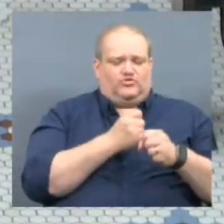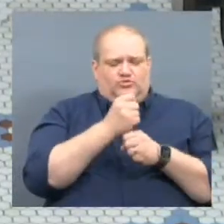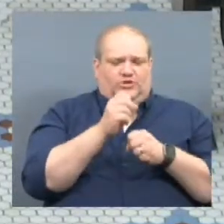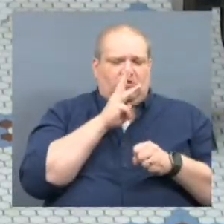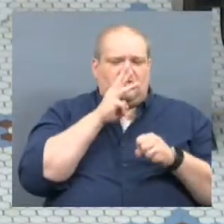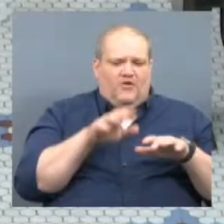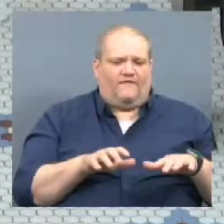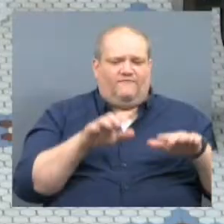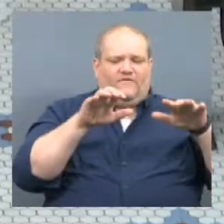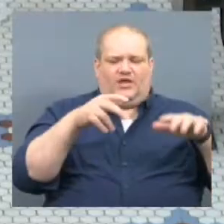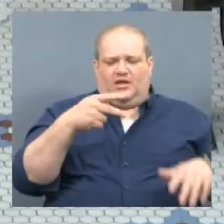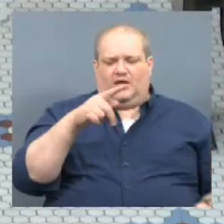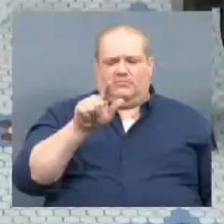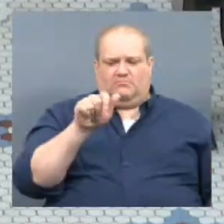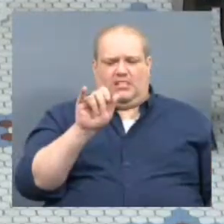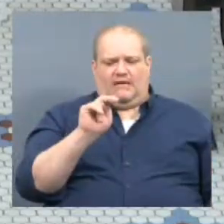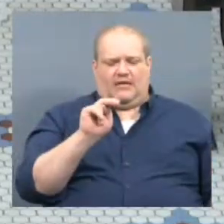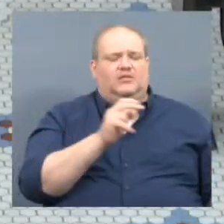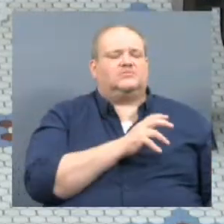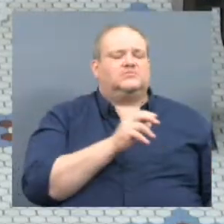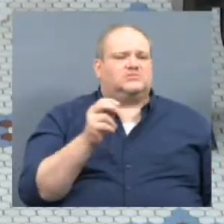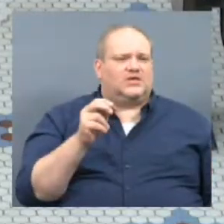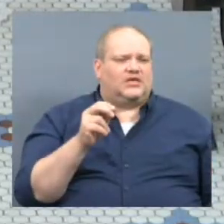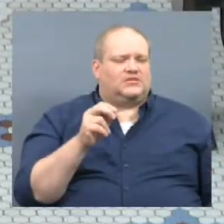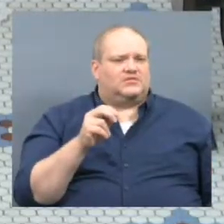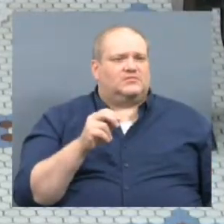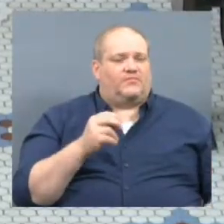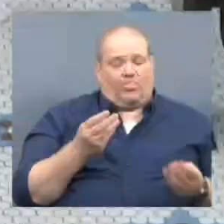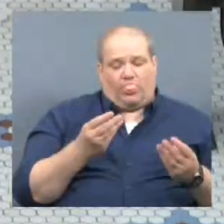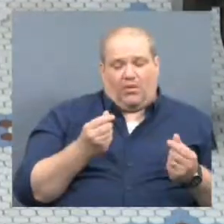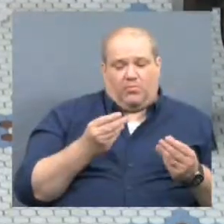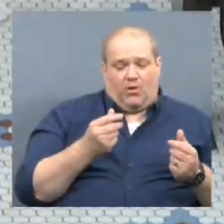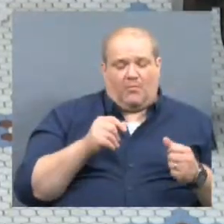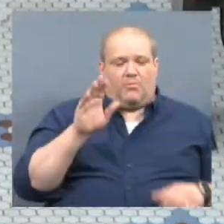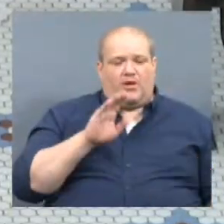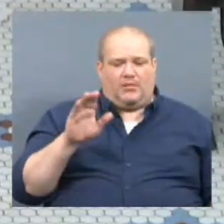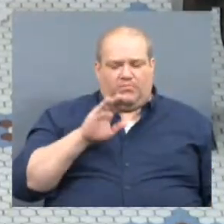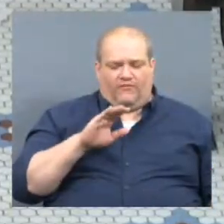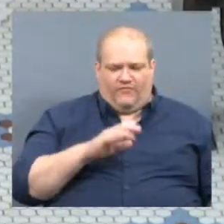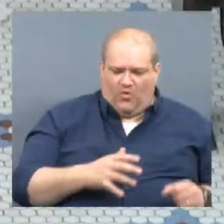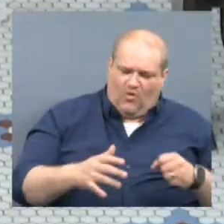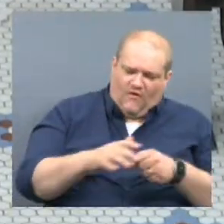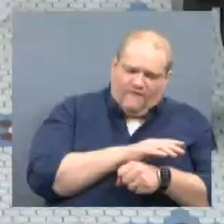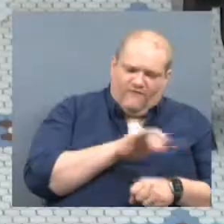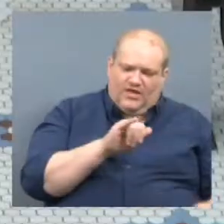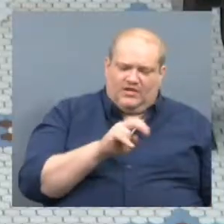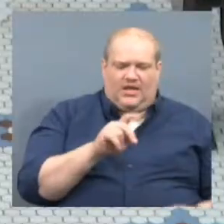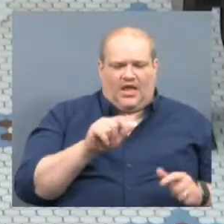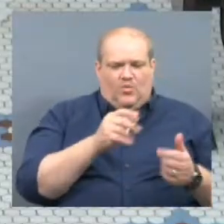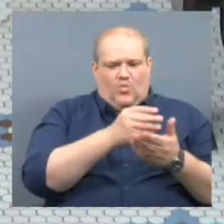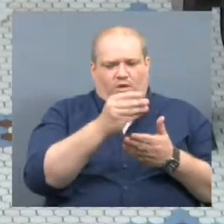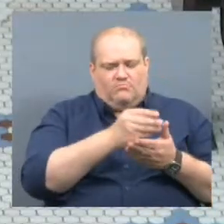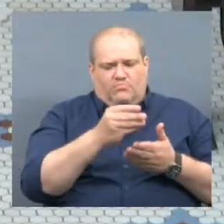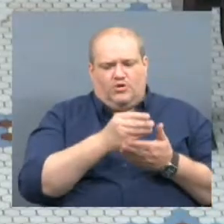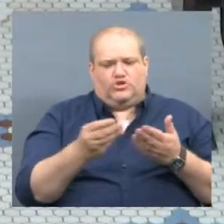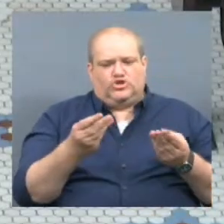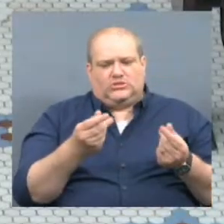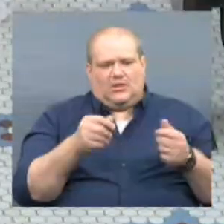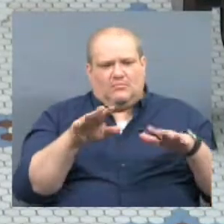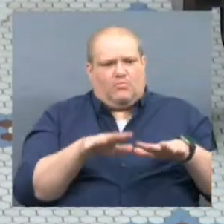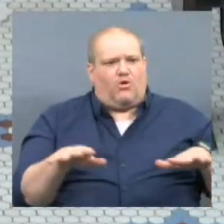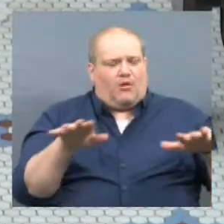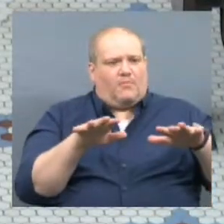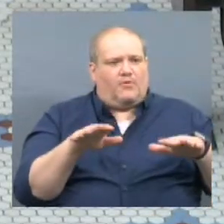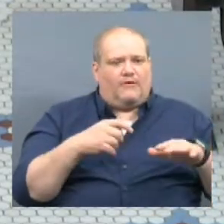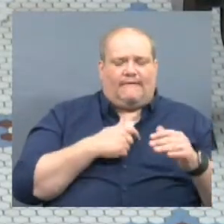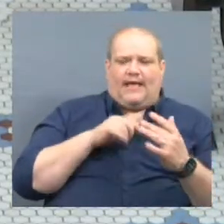floodplain. And the property was filled in when they purchased the property, and